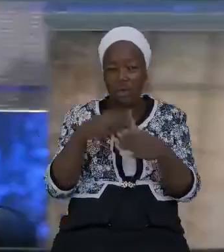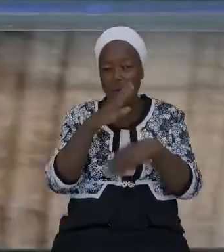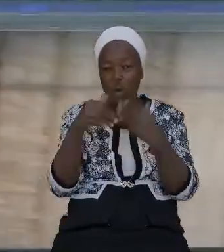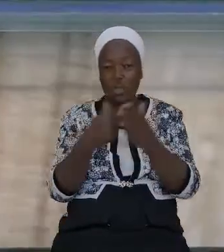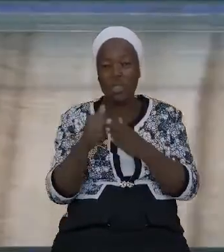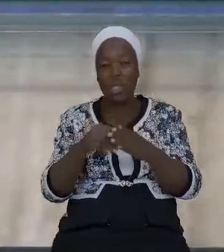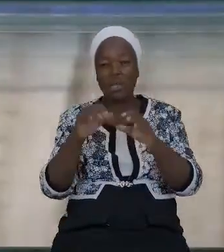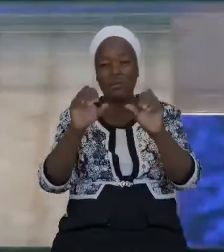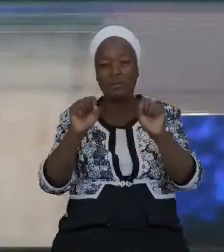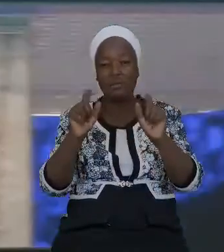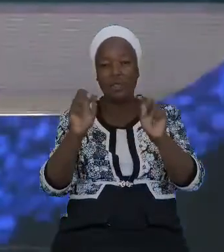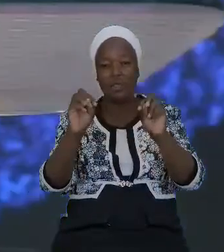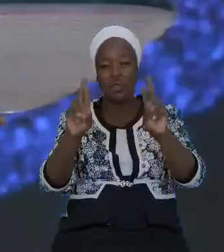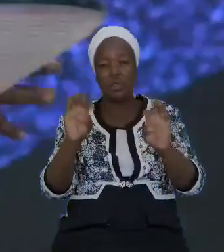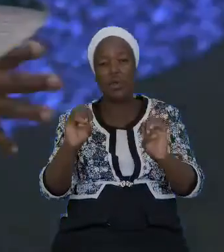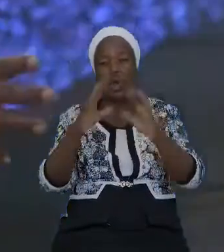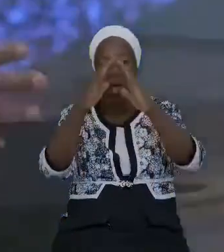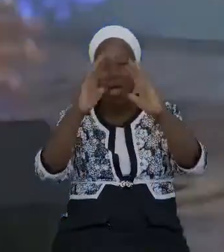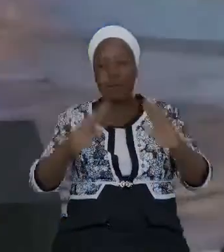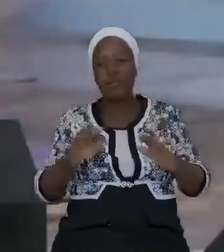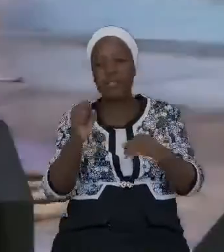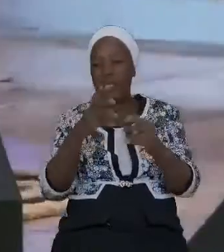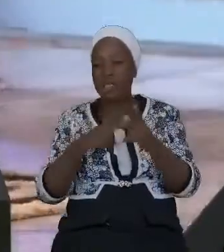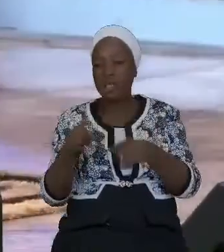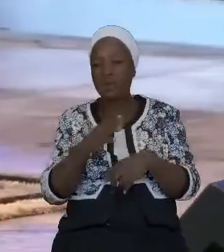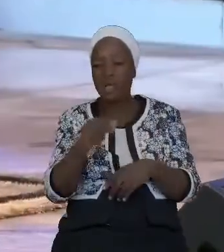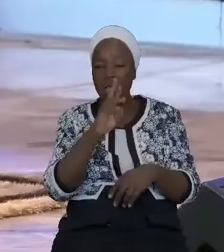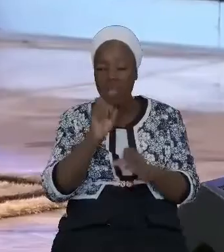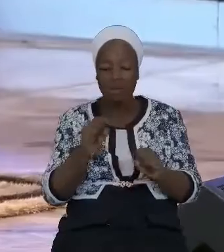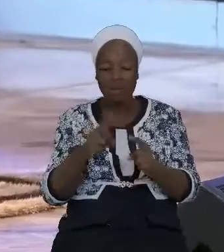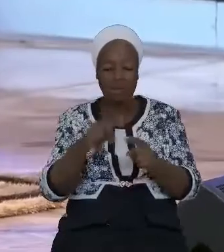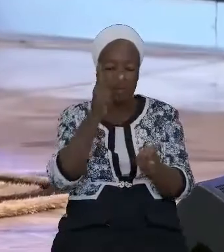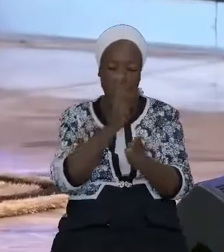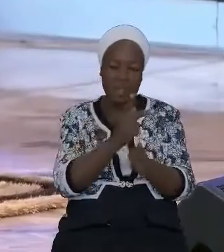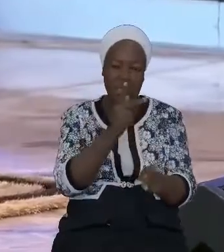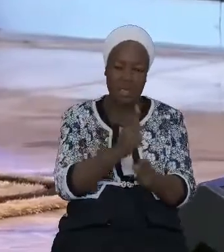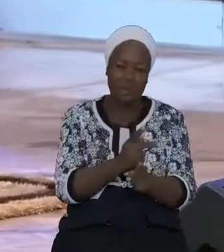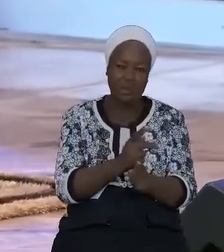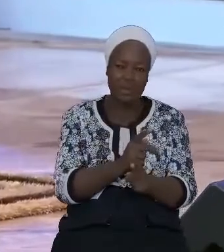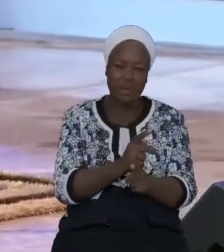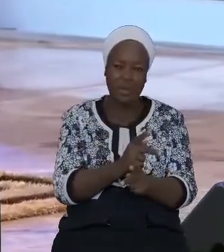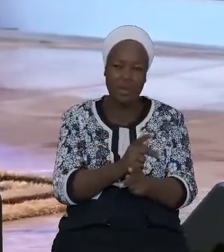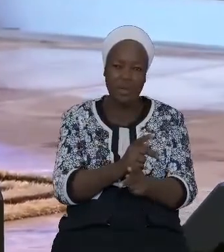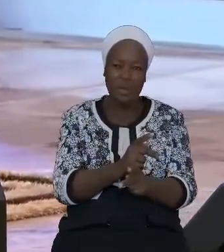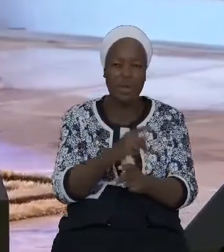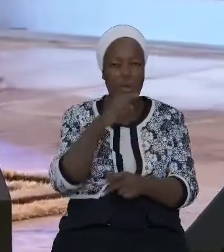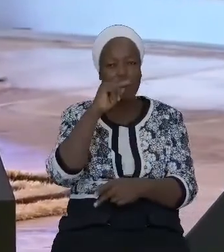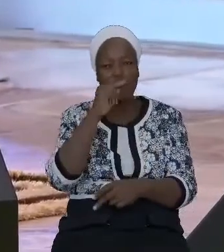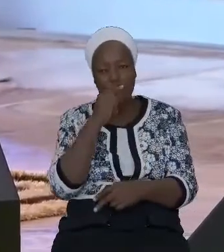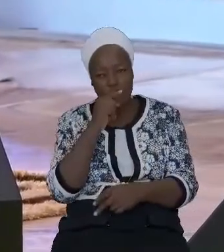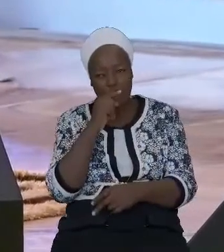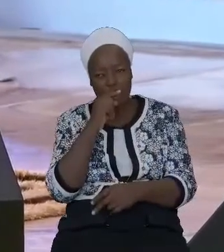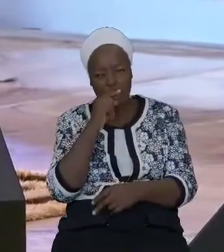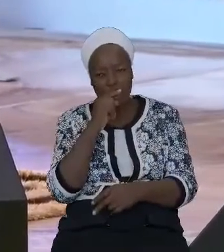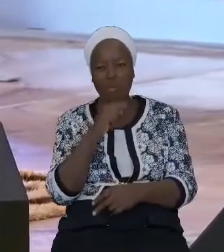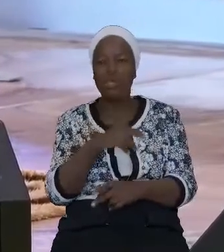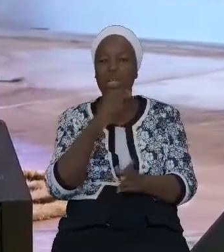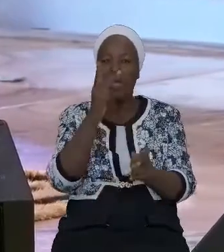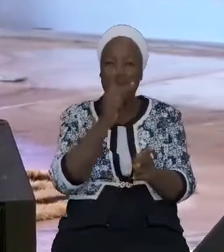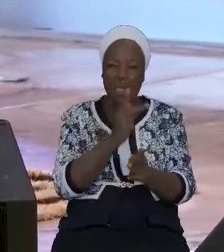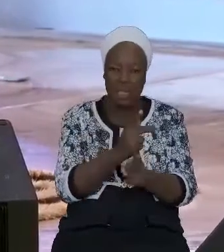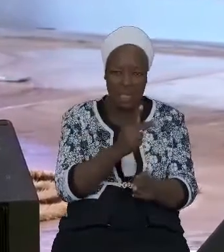those storehouses they were able to preserve crop and